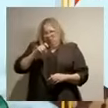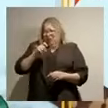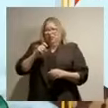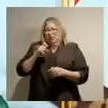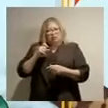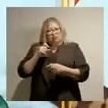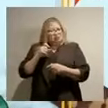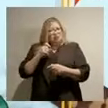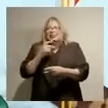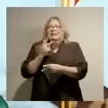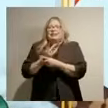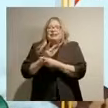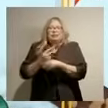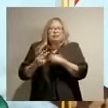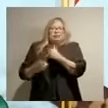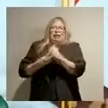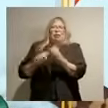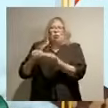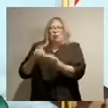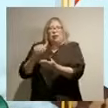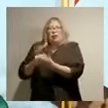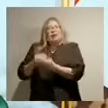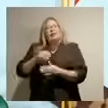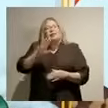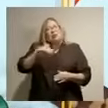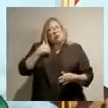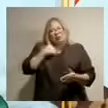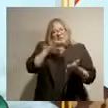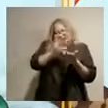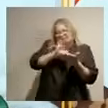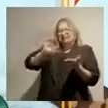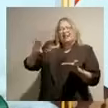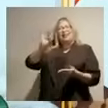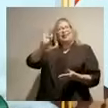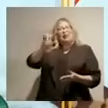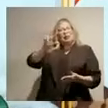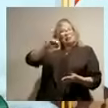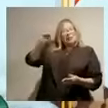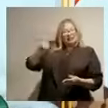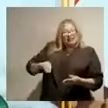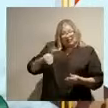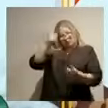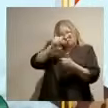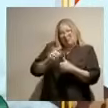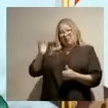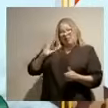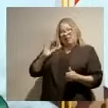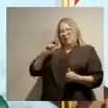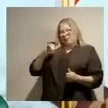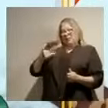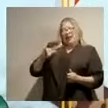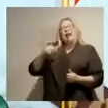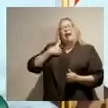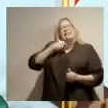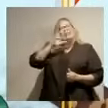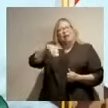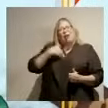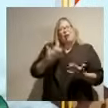I mean, setting aside 93%, I remember I had a slide. You remember a May revise? I said I wanted 99. You all